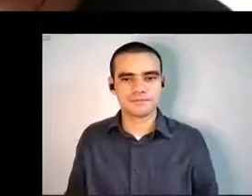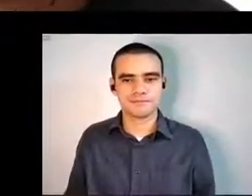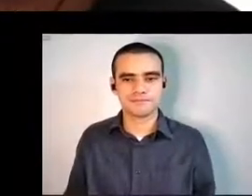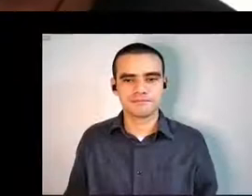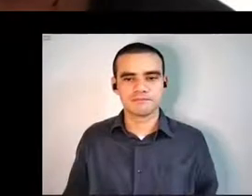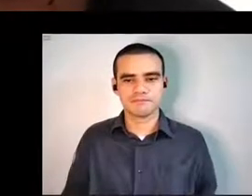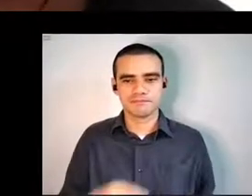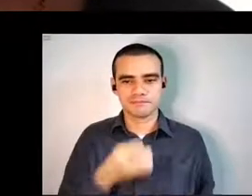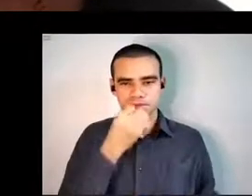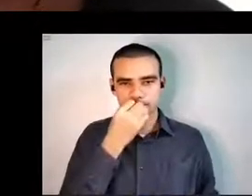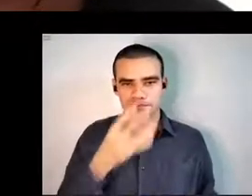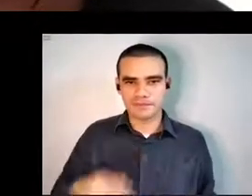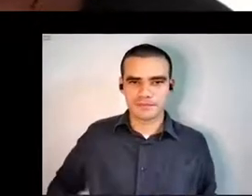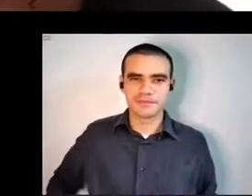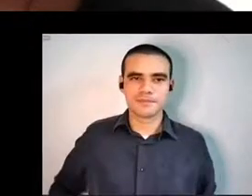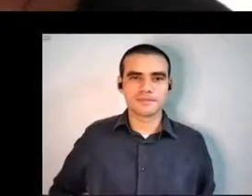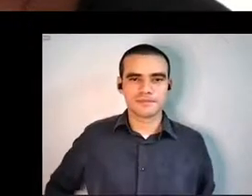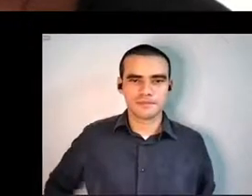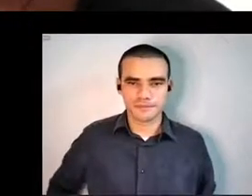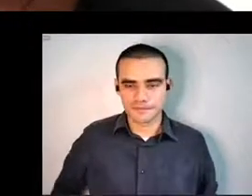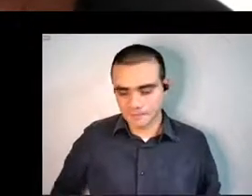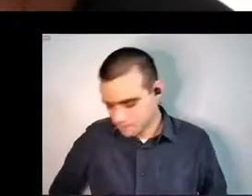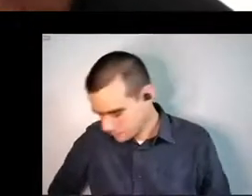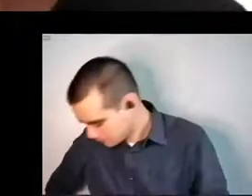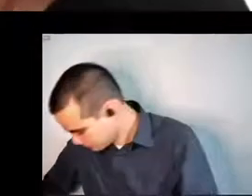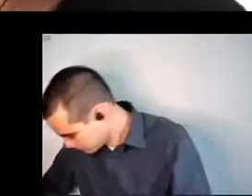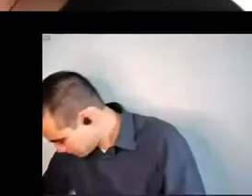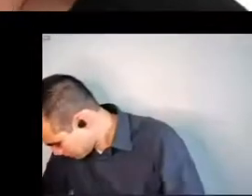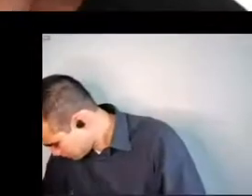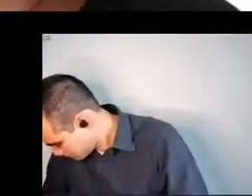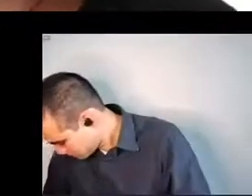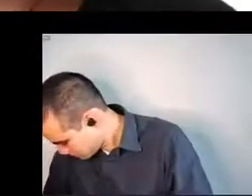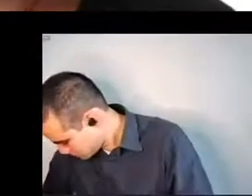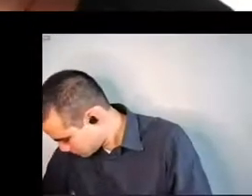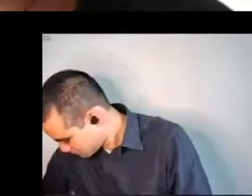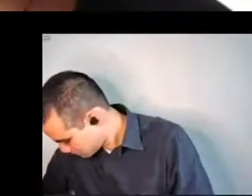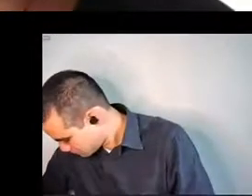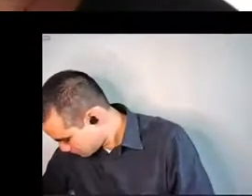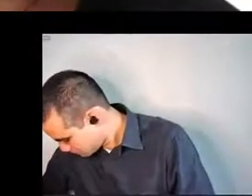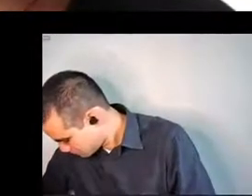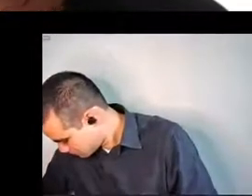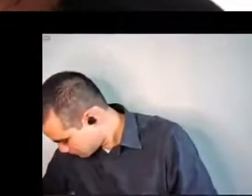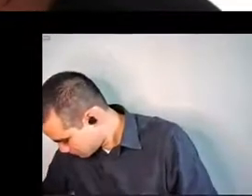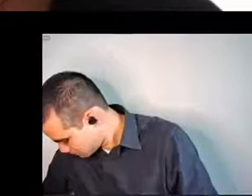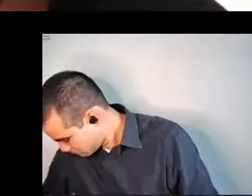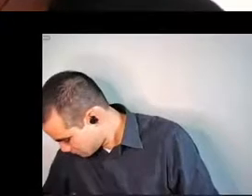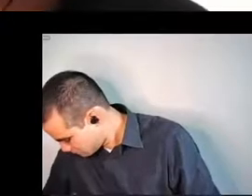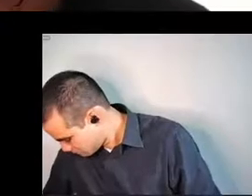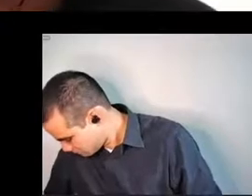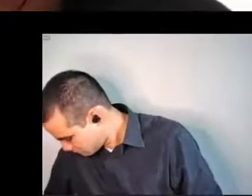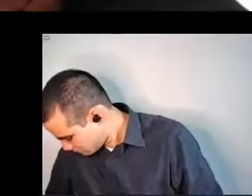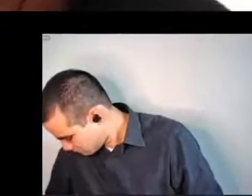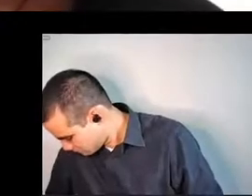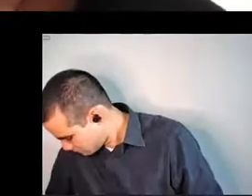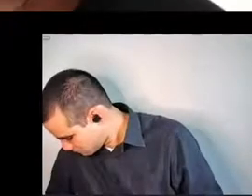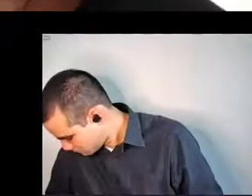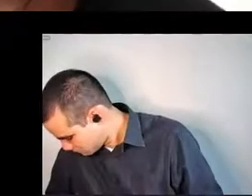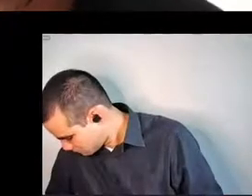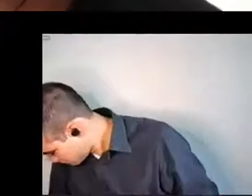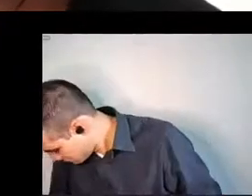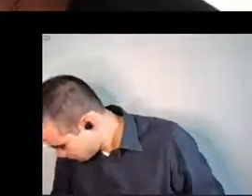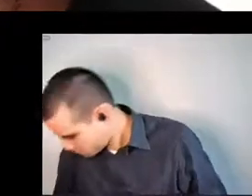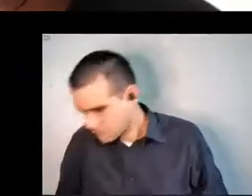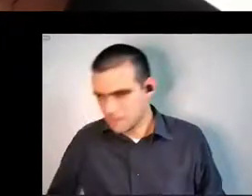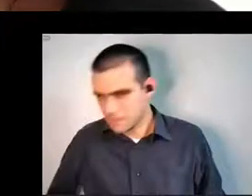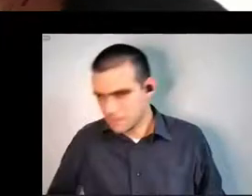Great, Luis. Thank you very much. Very interesting what you said and your examples about investments, but that highlights